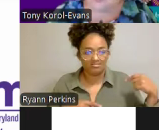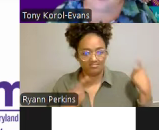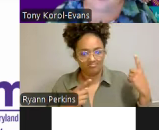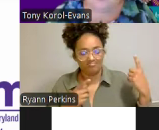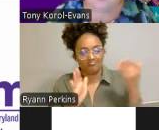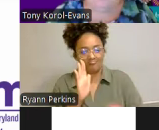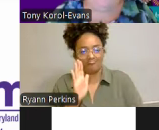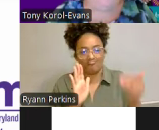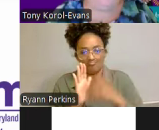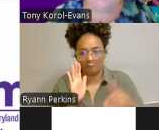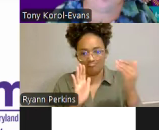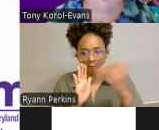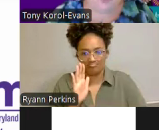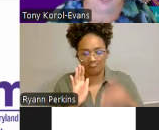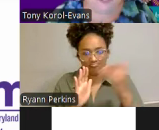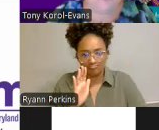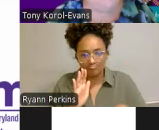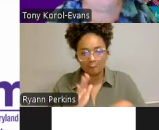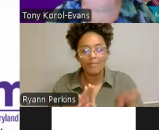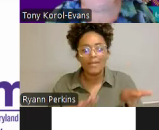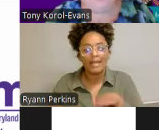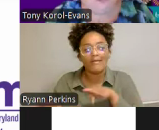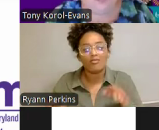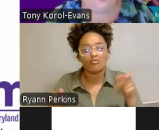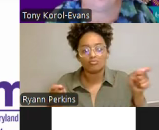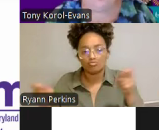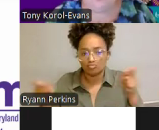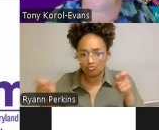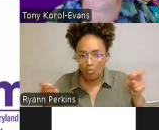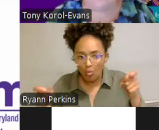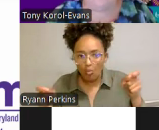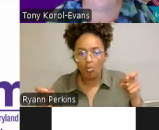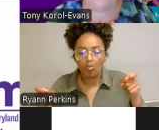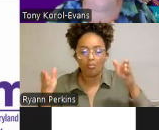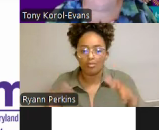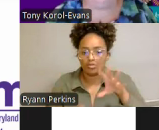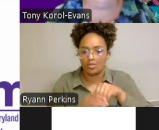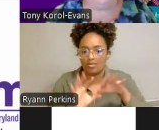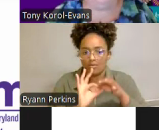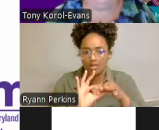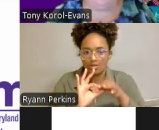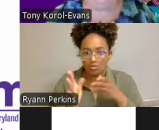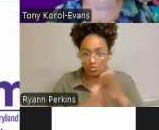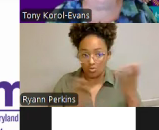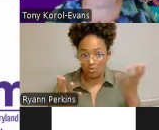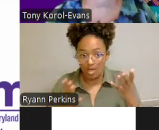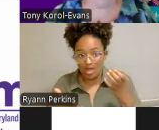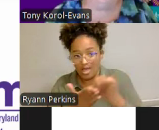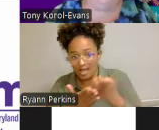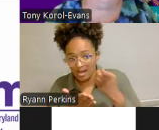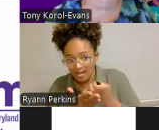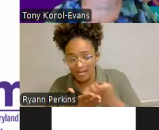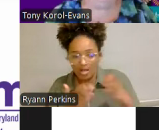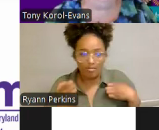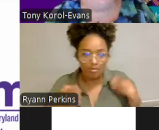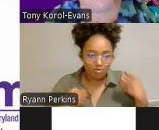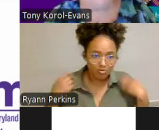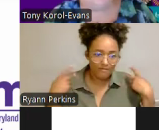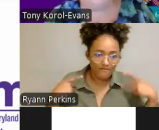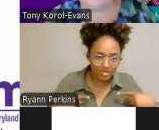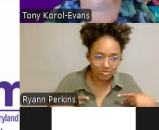marginalized populations disproportionately, though anyone can be a victim. and service providers are continuously